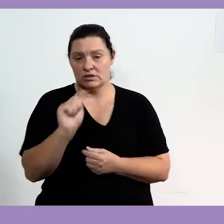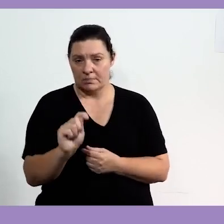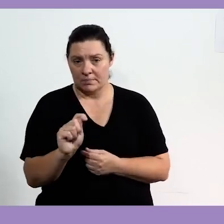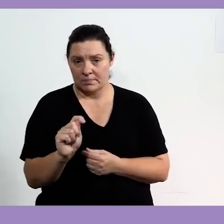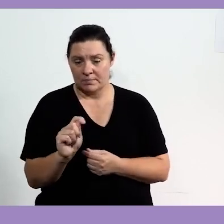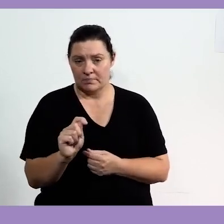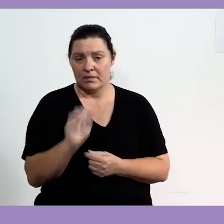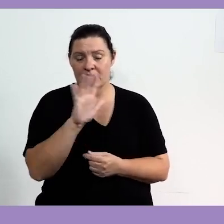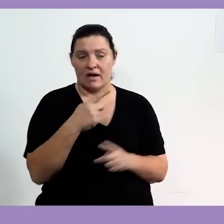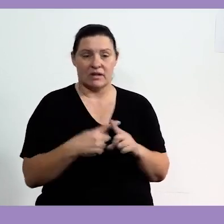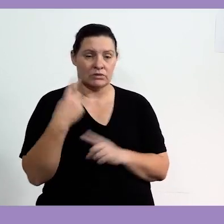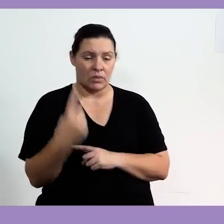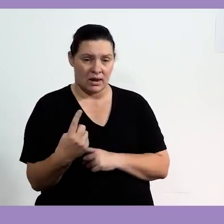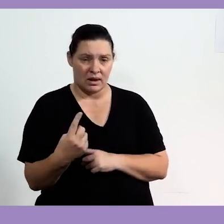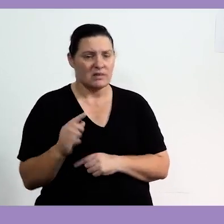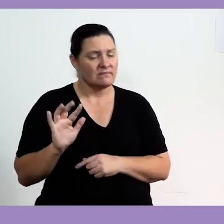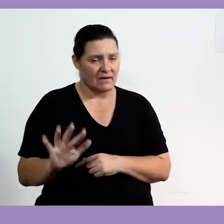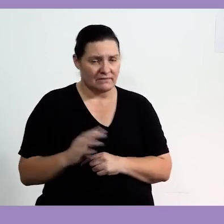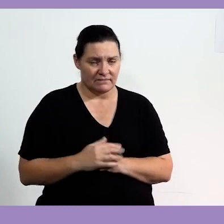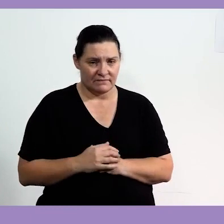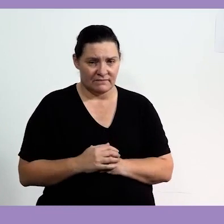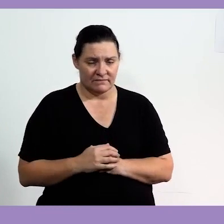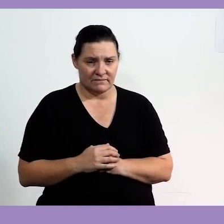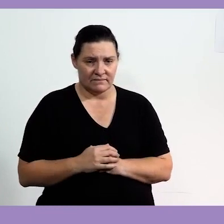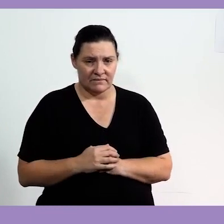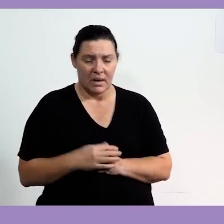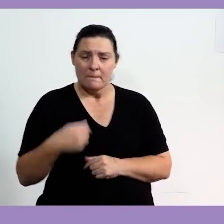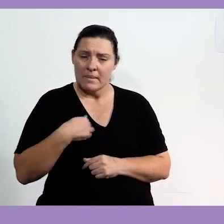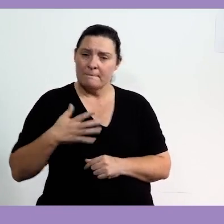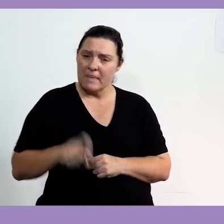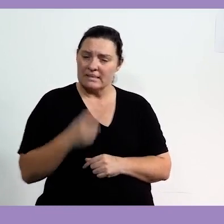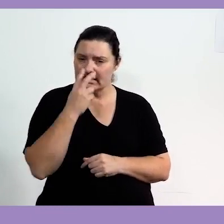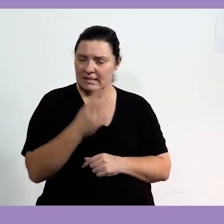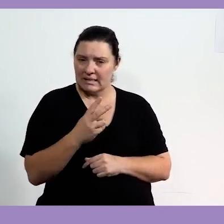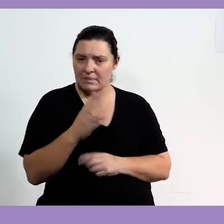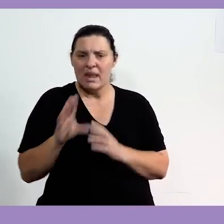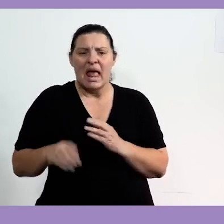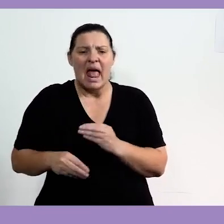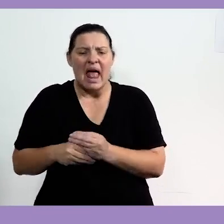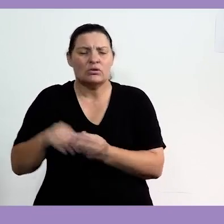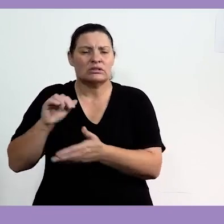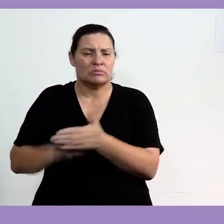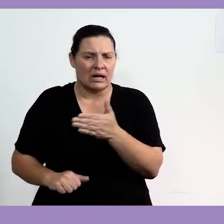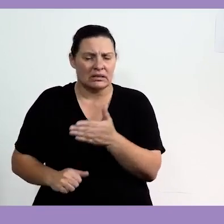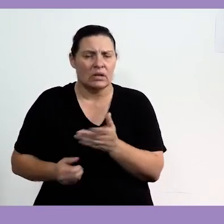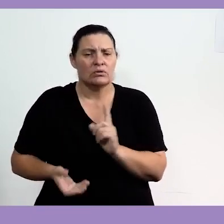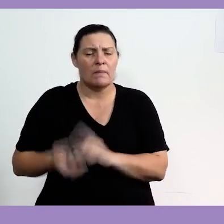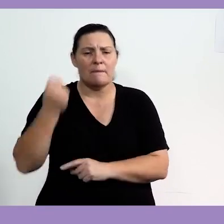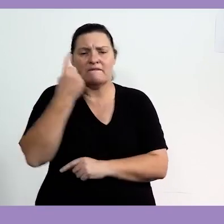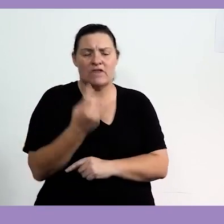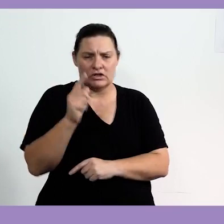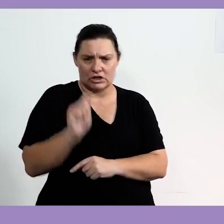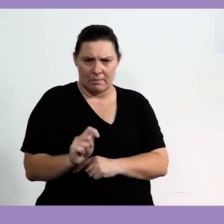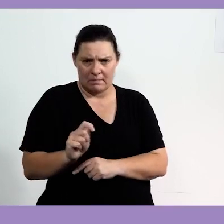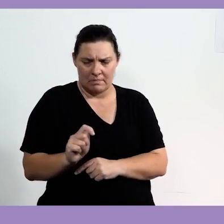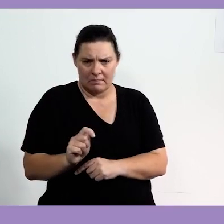first term. And then 5 times 1 is 5. Now I have to see what I must add or subtract to get to